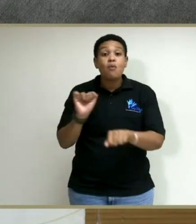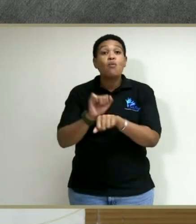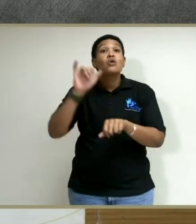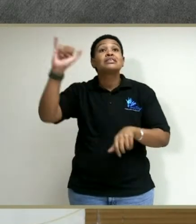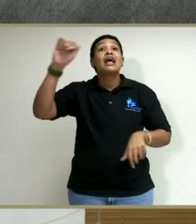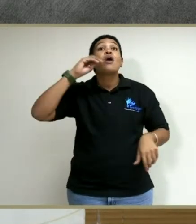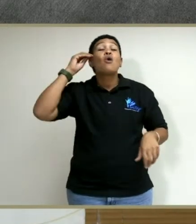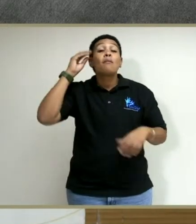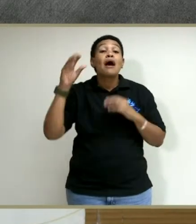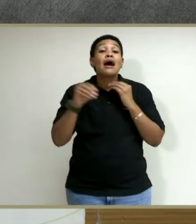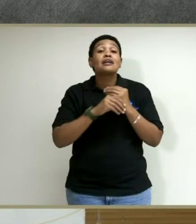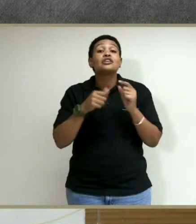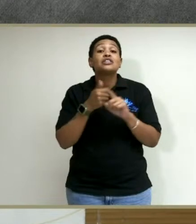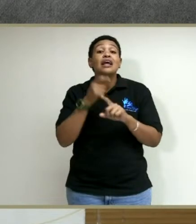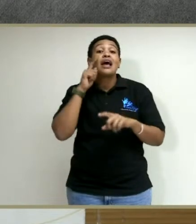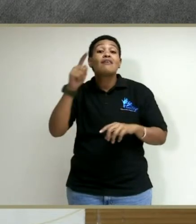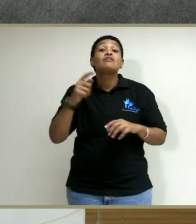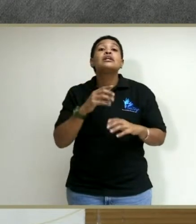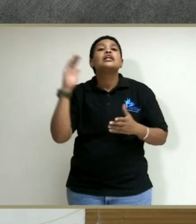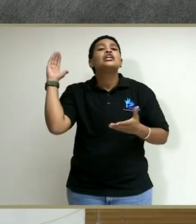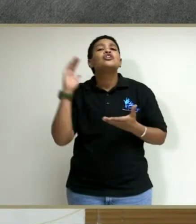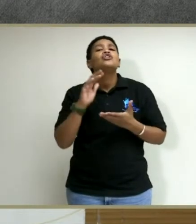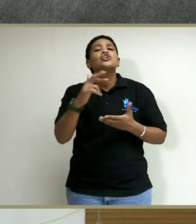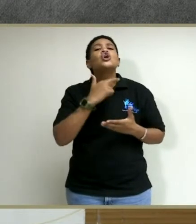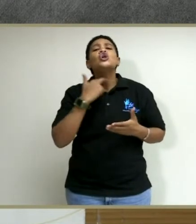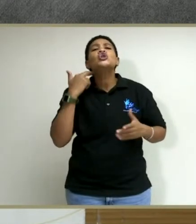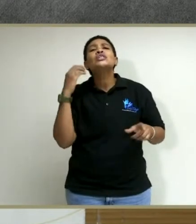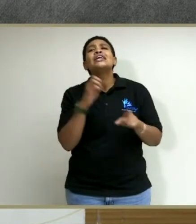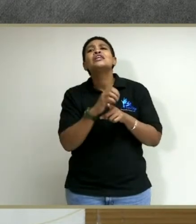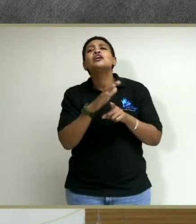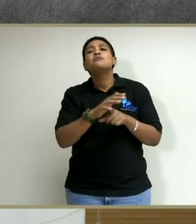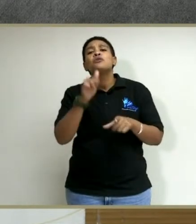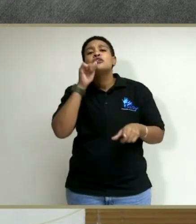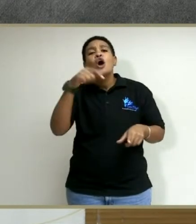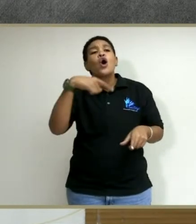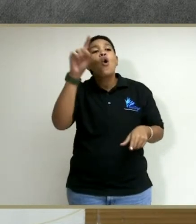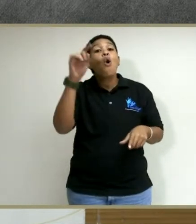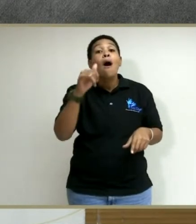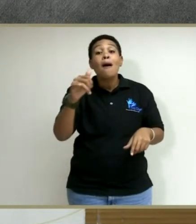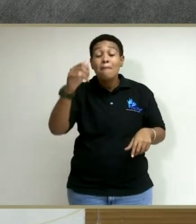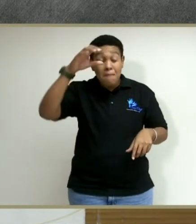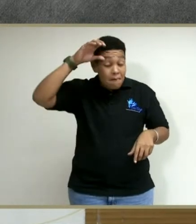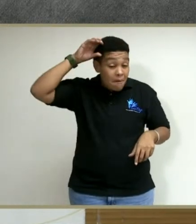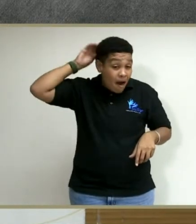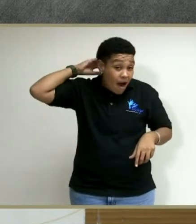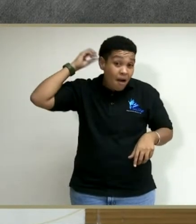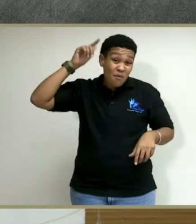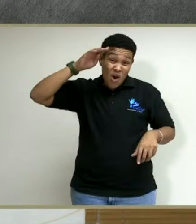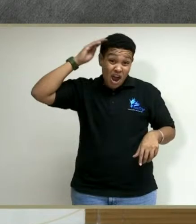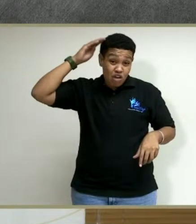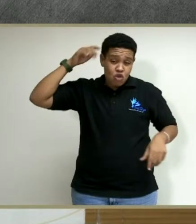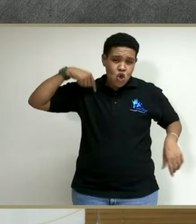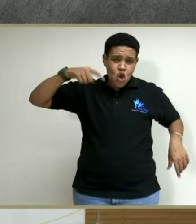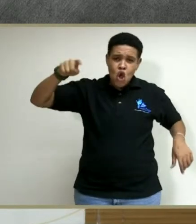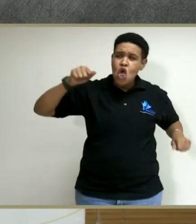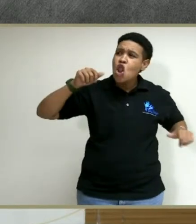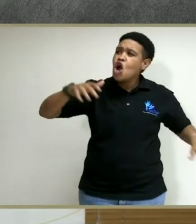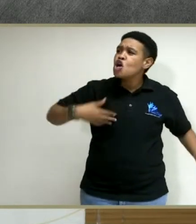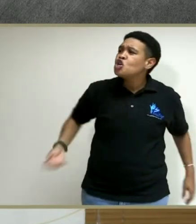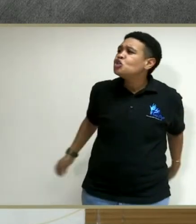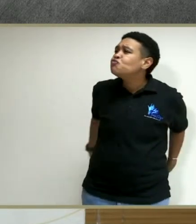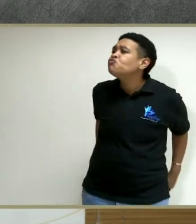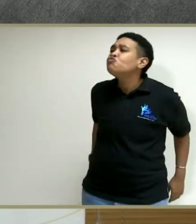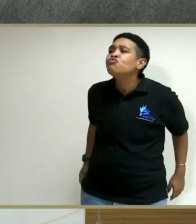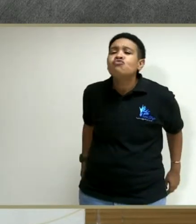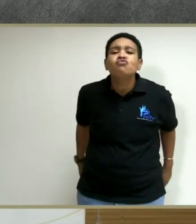of course, will decrease your risk of exposure. Not going to the barber or the salon if it is crowded, ensuring that you're wearing a mask